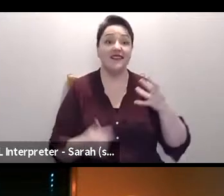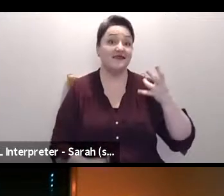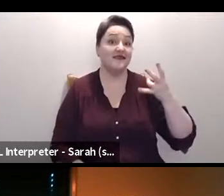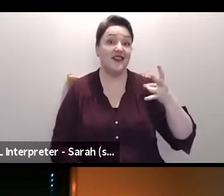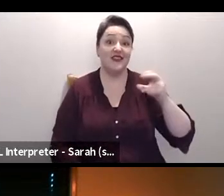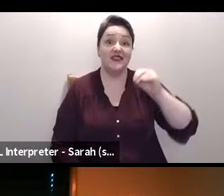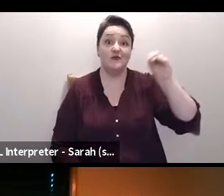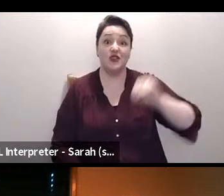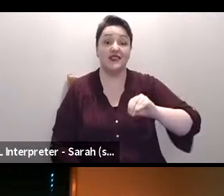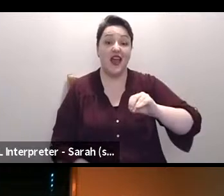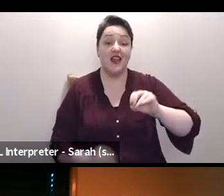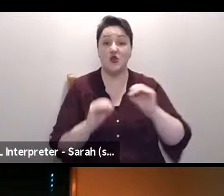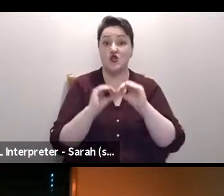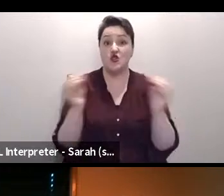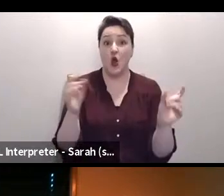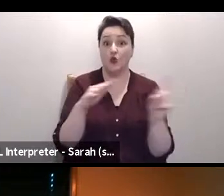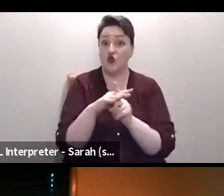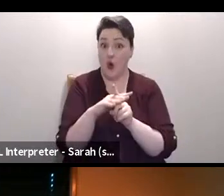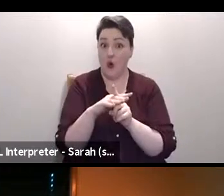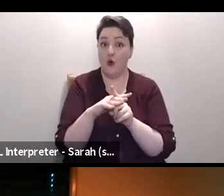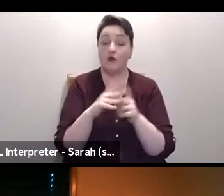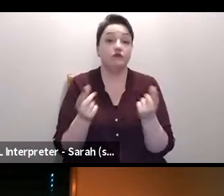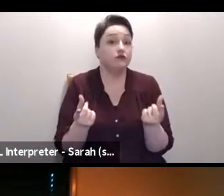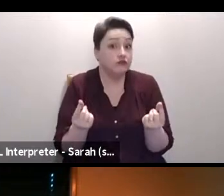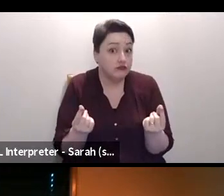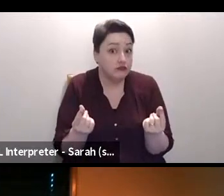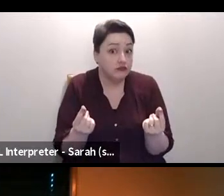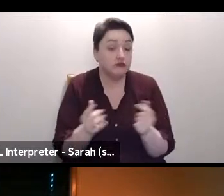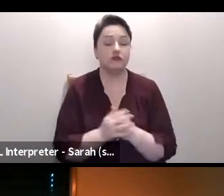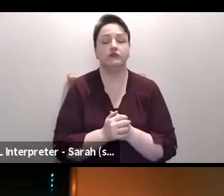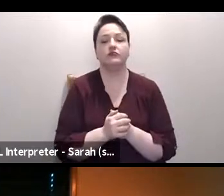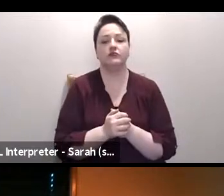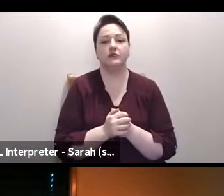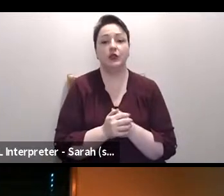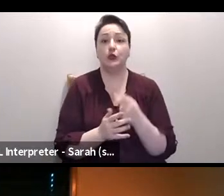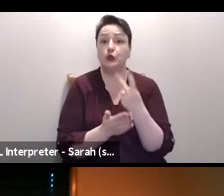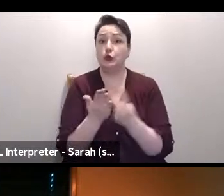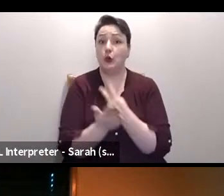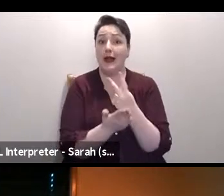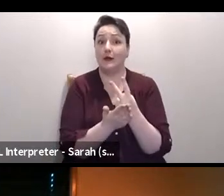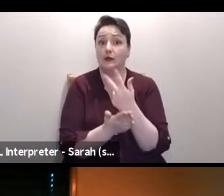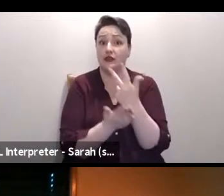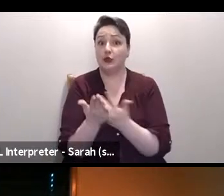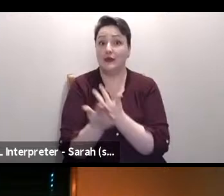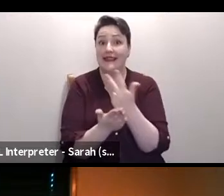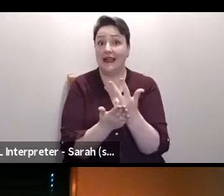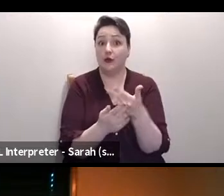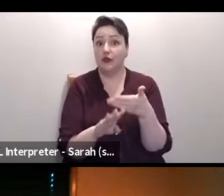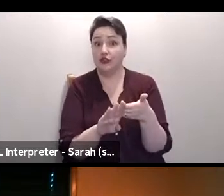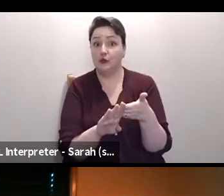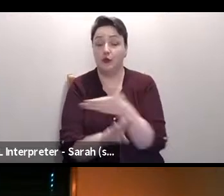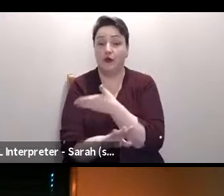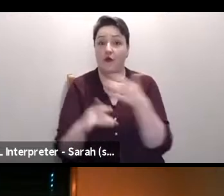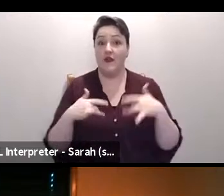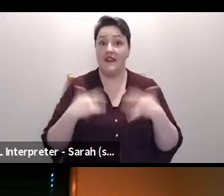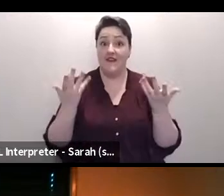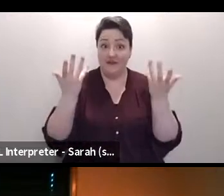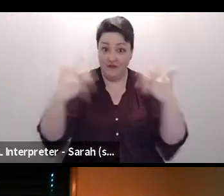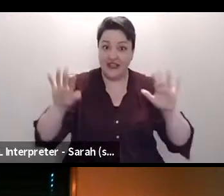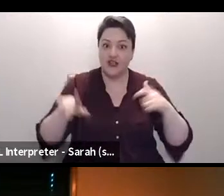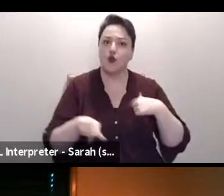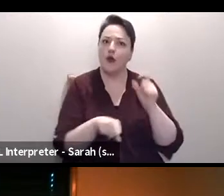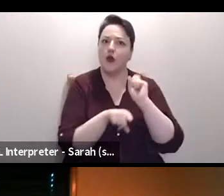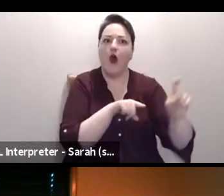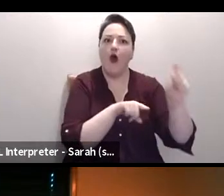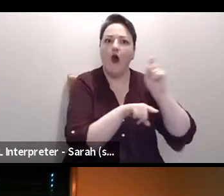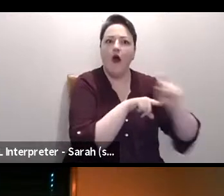17% no-show. And what we started doing maybe about 2 or 3 hours before the event was over is that we started calling people